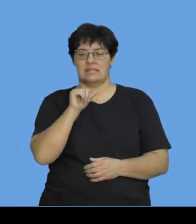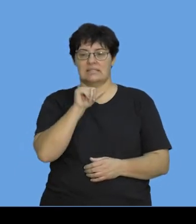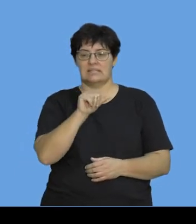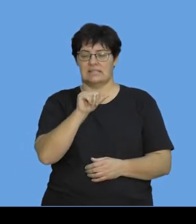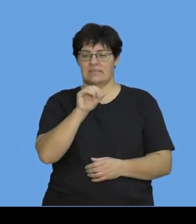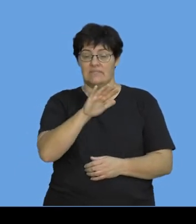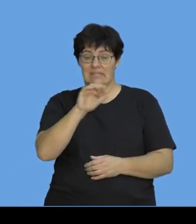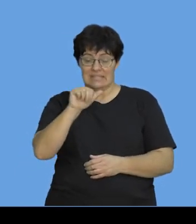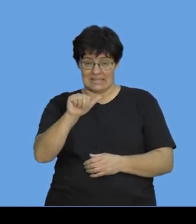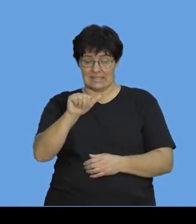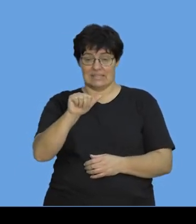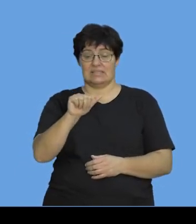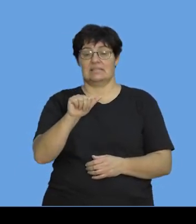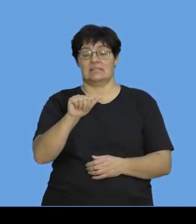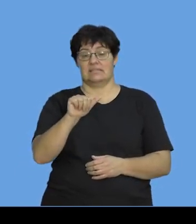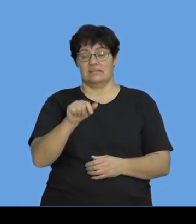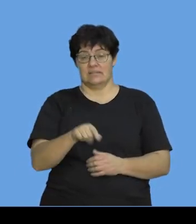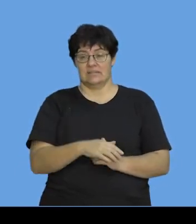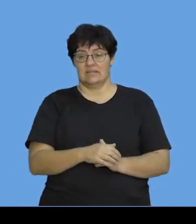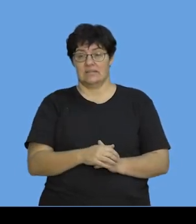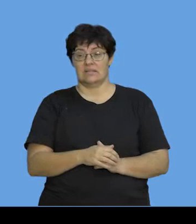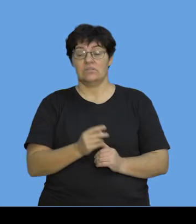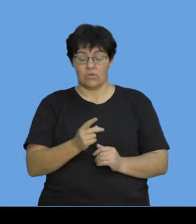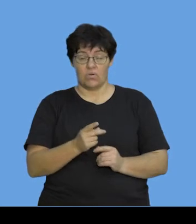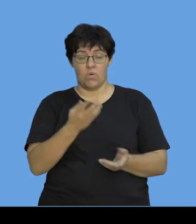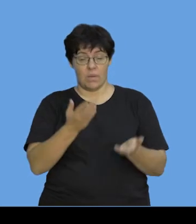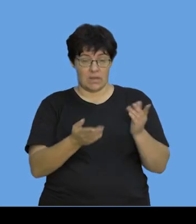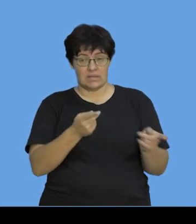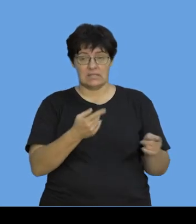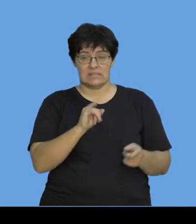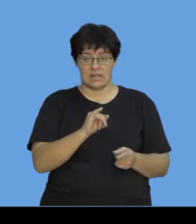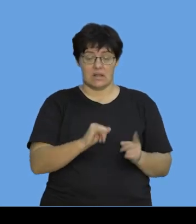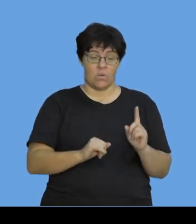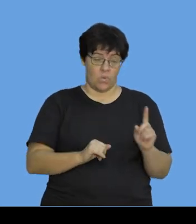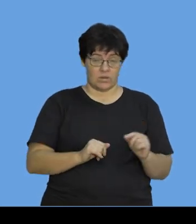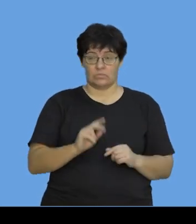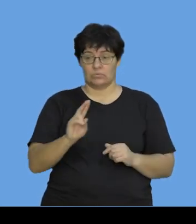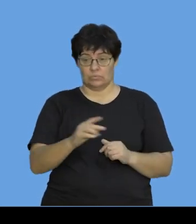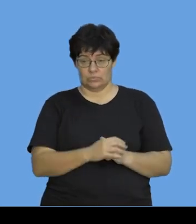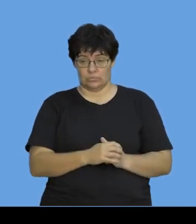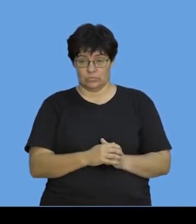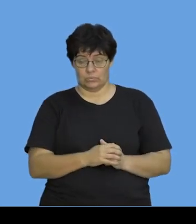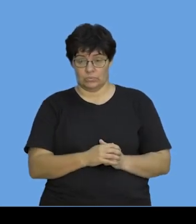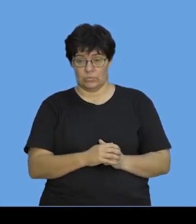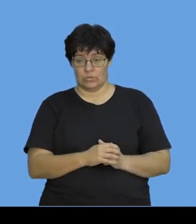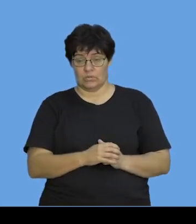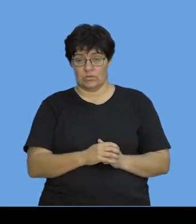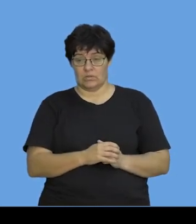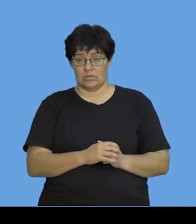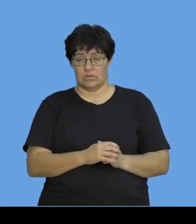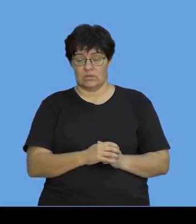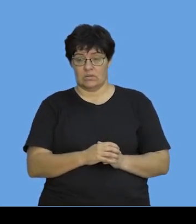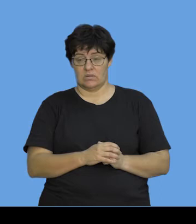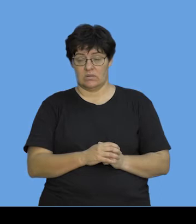remember, the stoichiometric ratio is still 1:2. So here it's, we'll